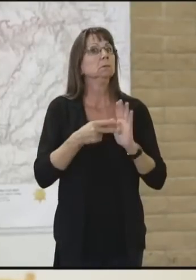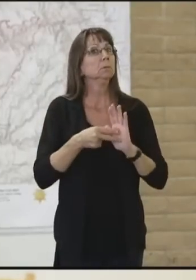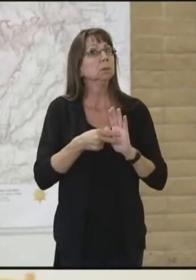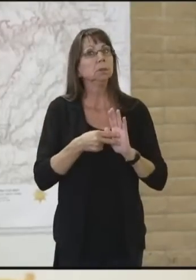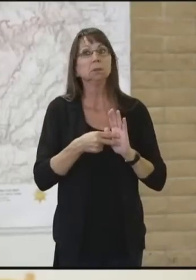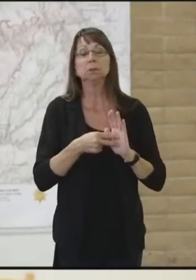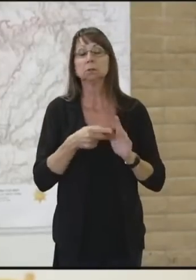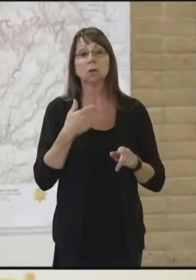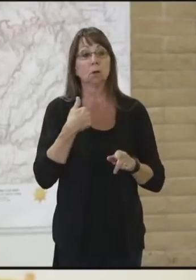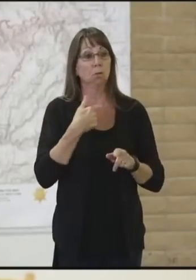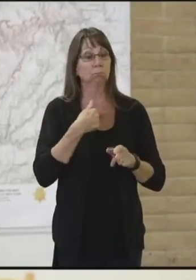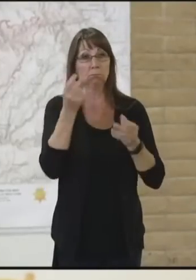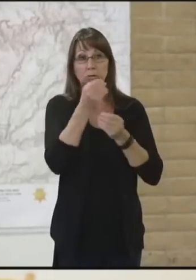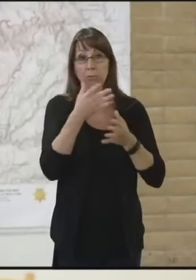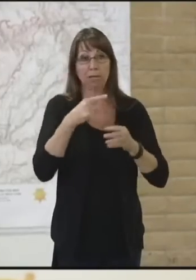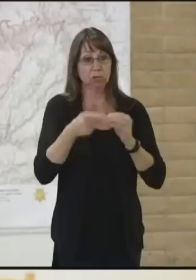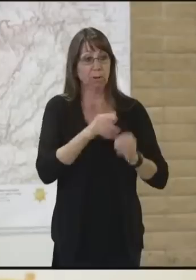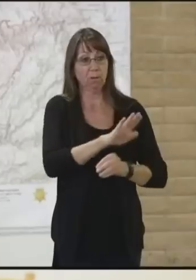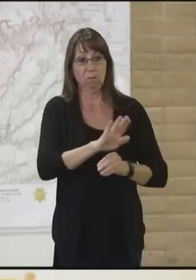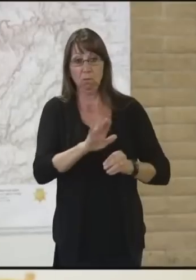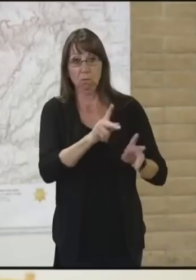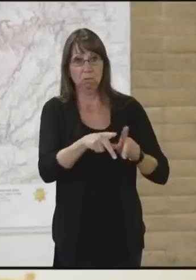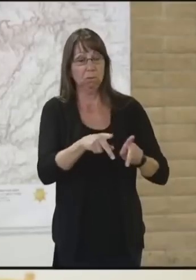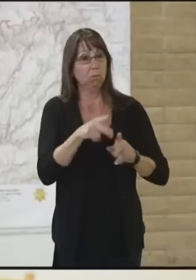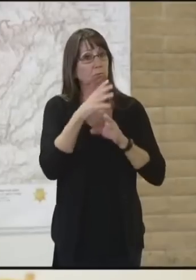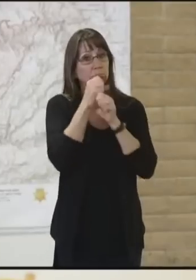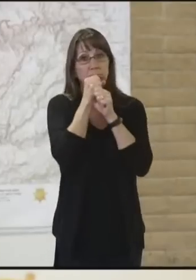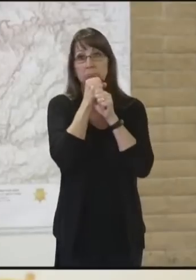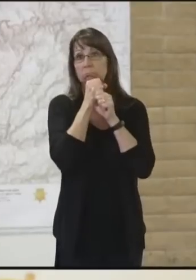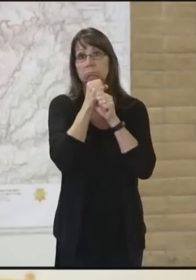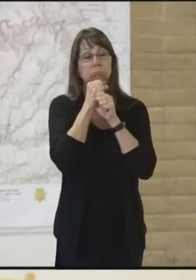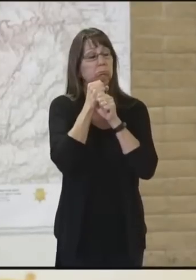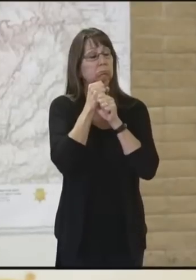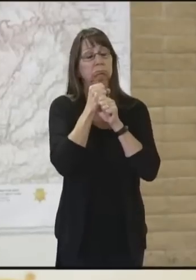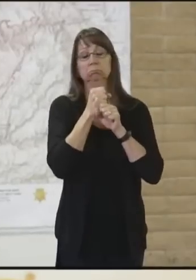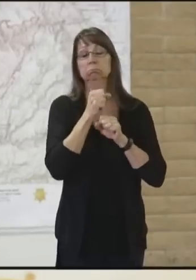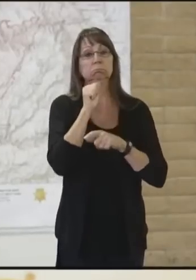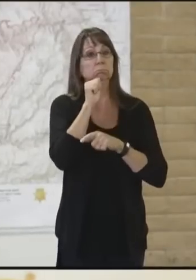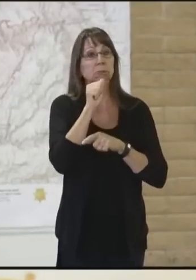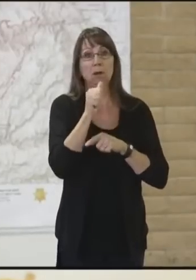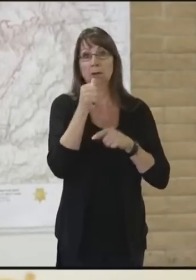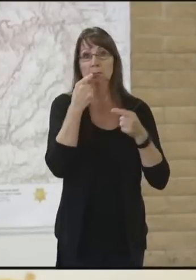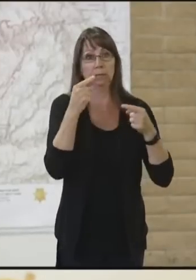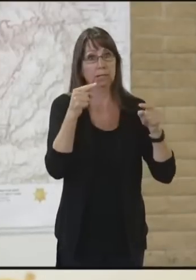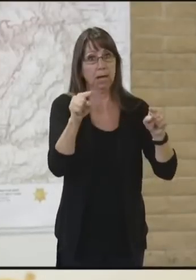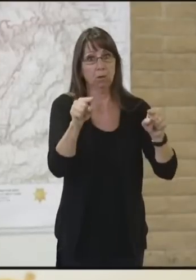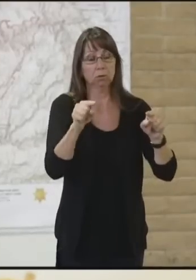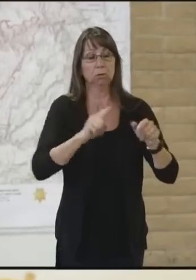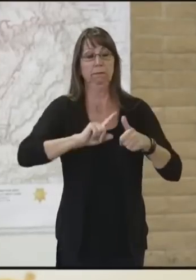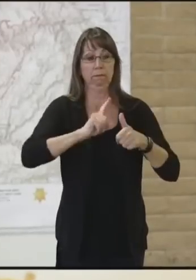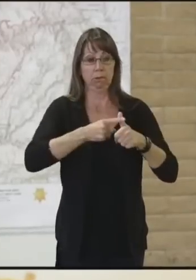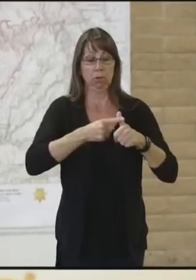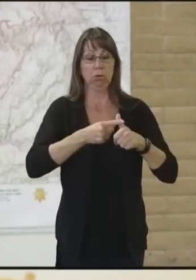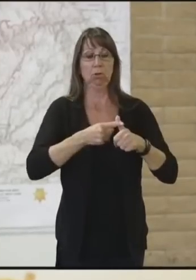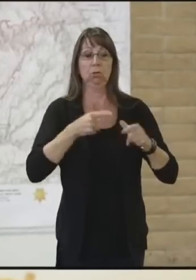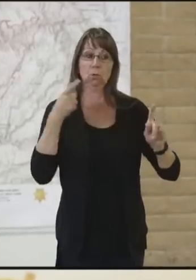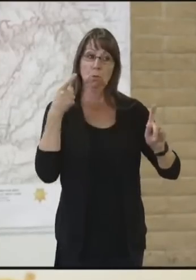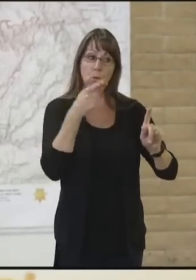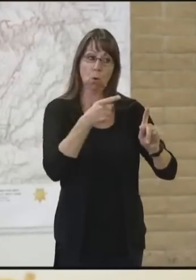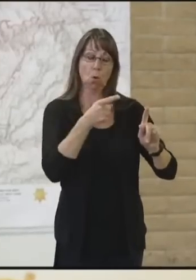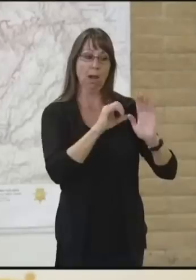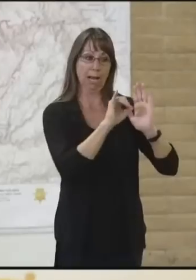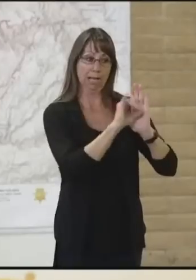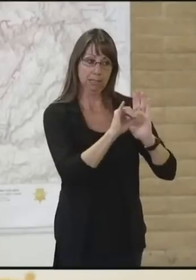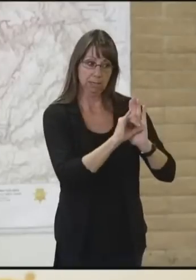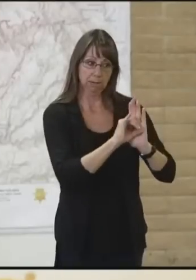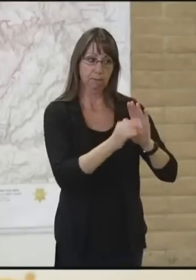any information tonight as we continue the investigations and work to positively identify these individuals and notify